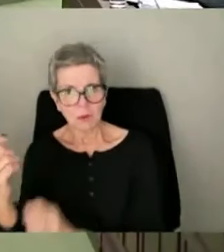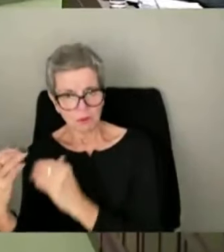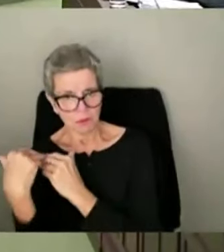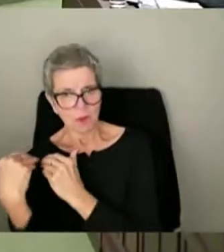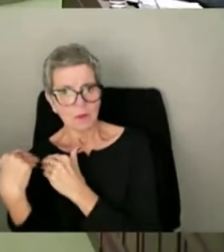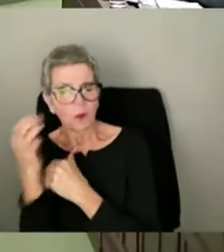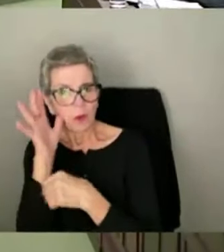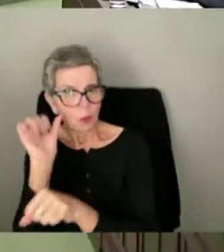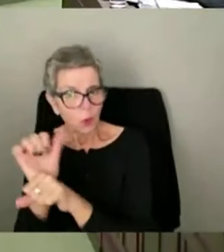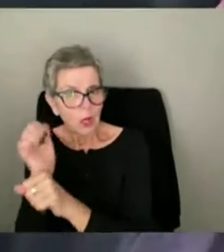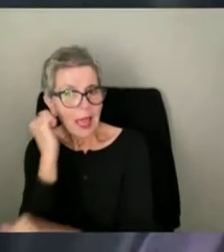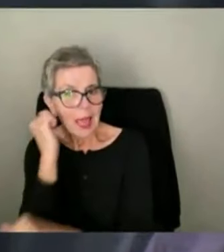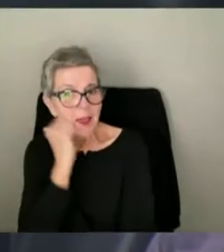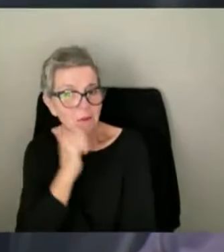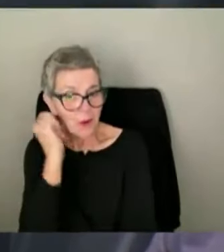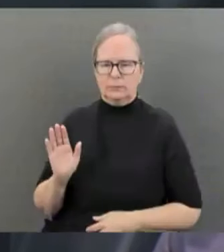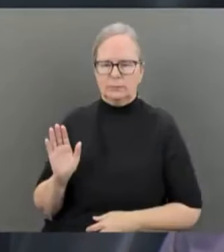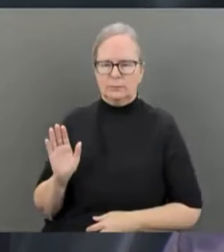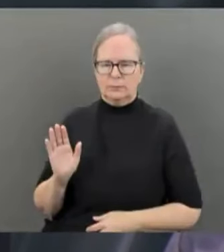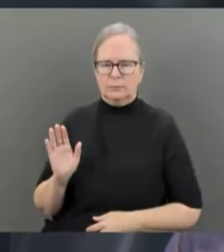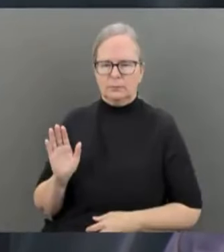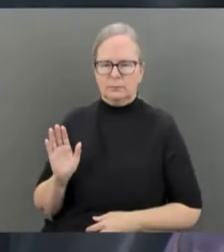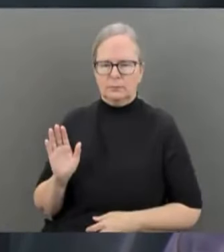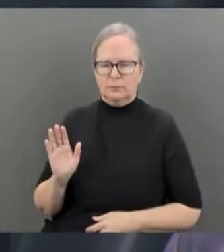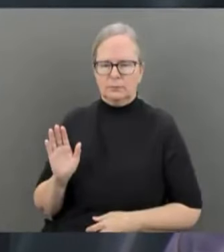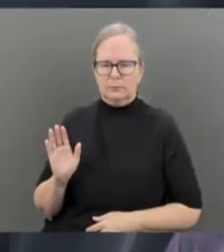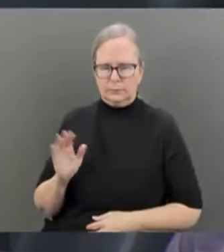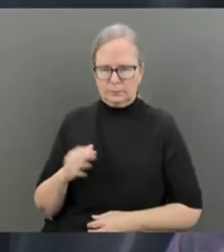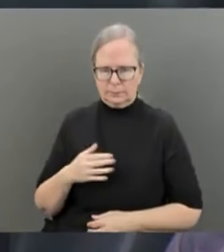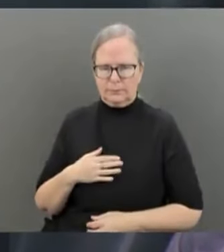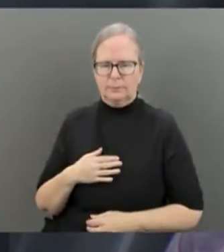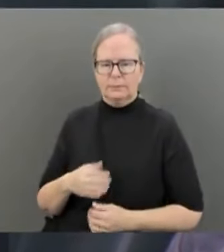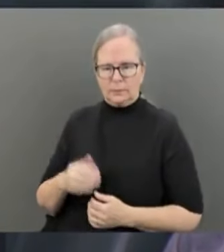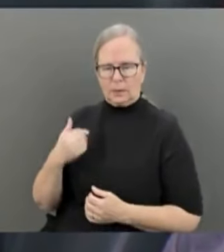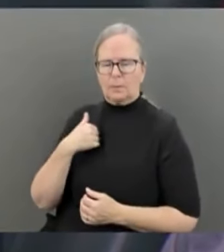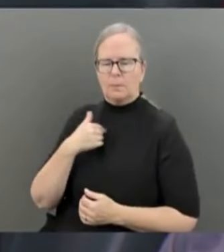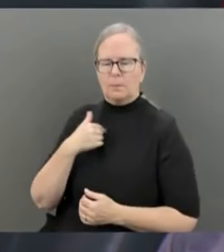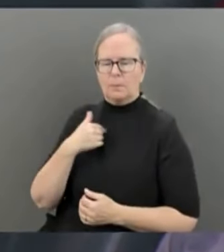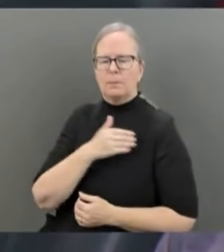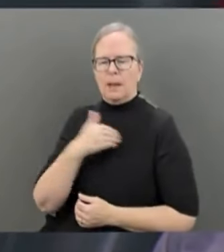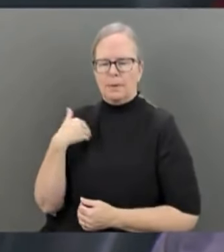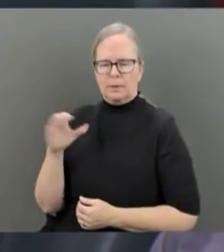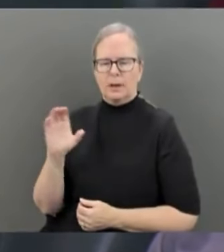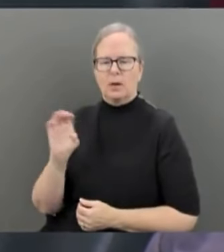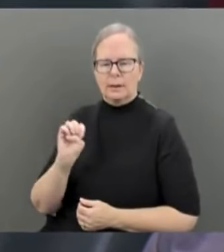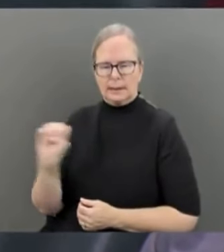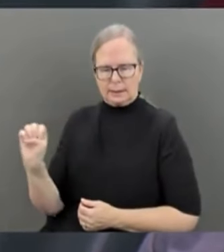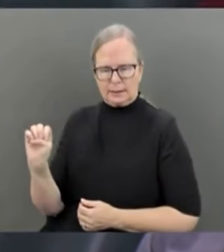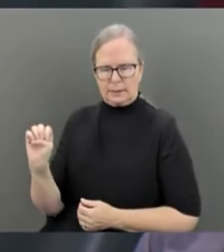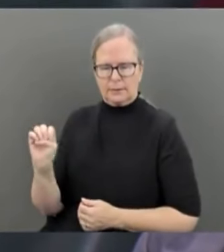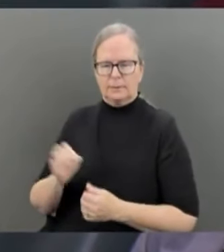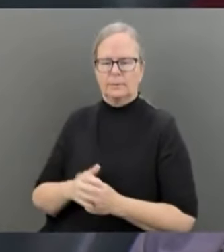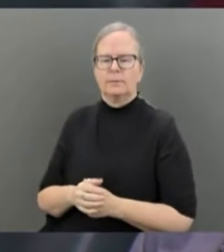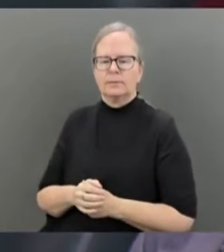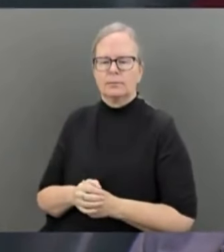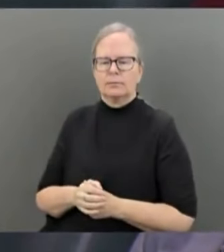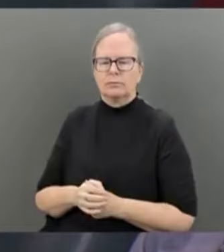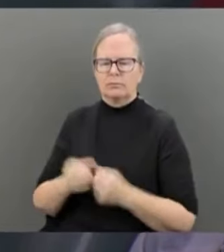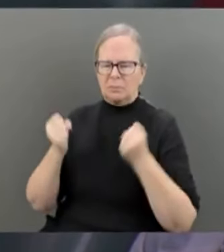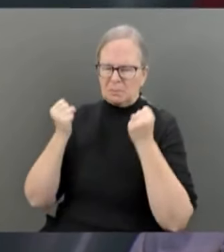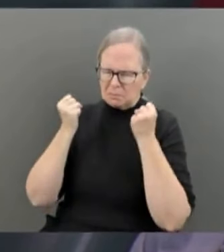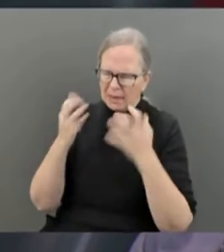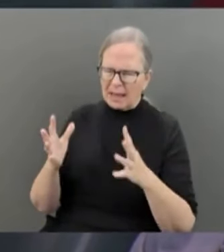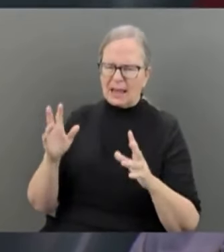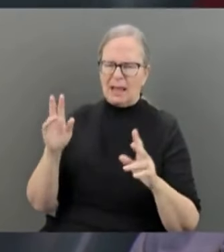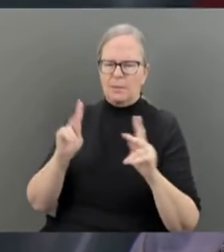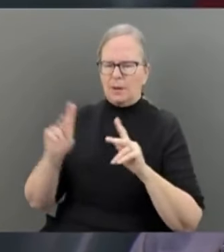Thank you, Mr. Speaker. A record of 204,000 people moved to Alberta last year, and we anticipate more to join this year.